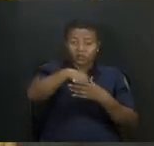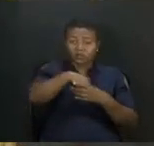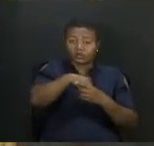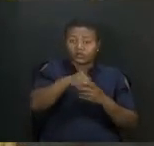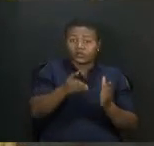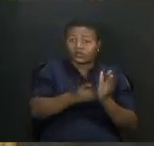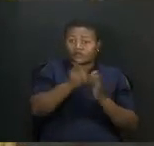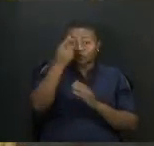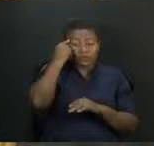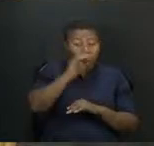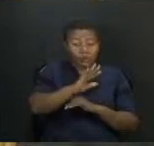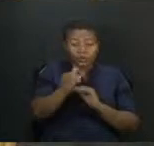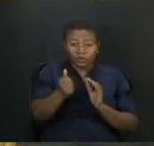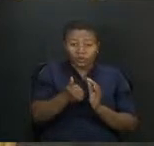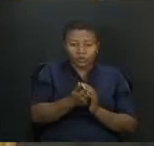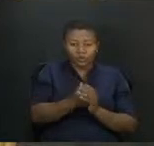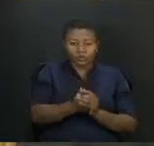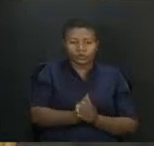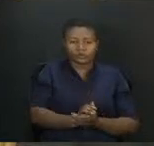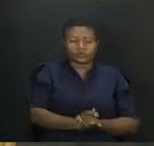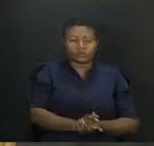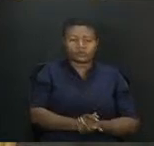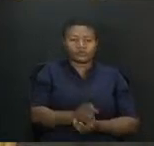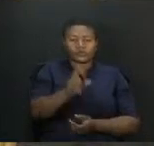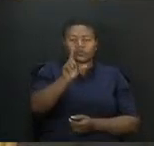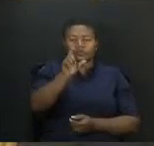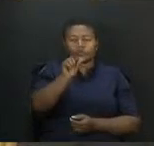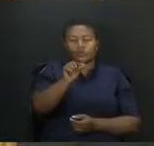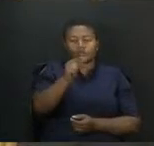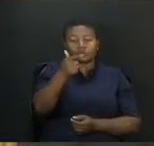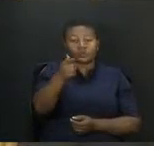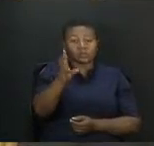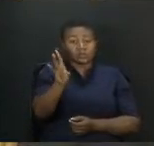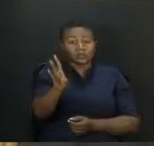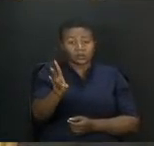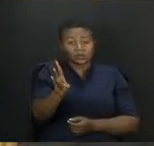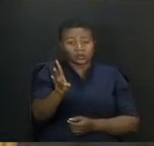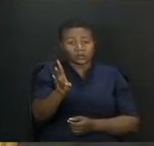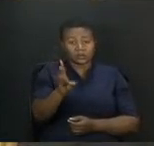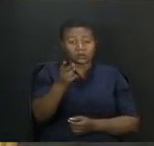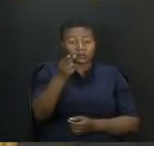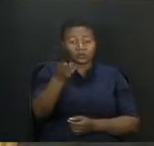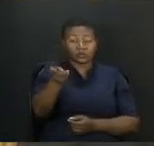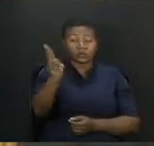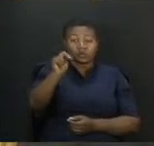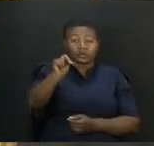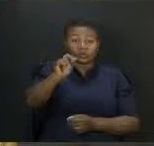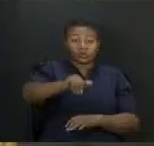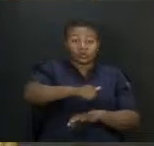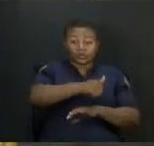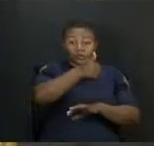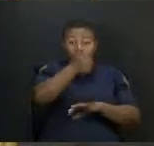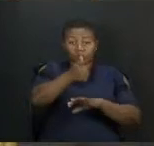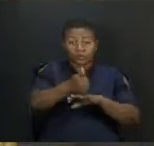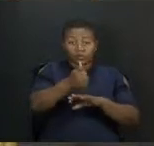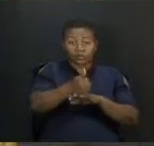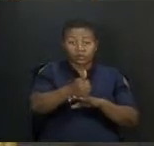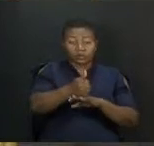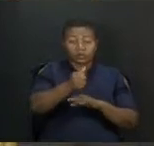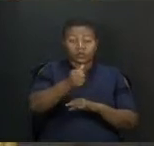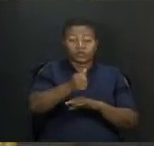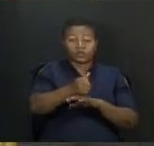all. In 2027, the UN established the World Day for Social